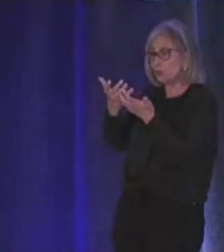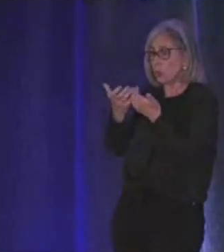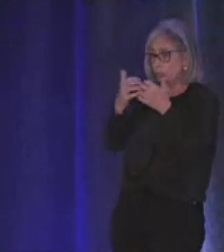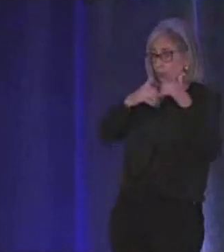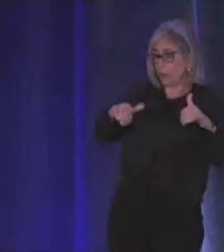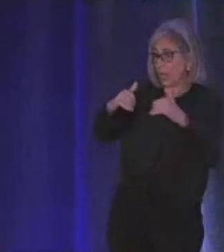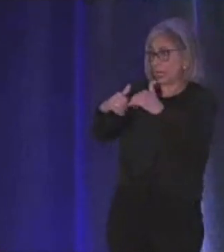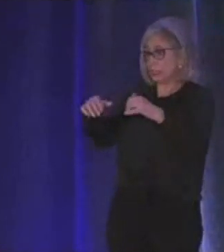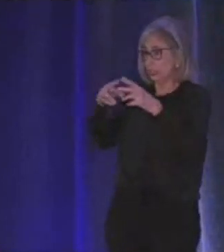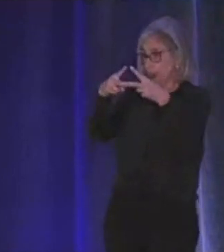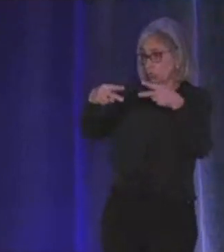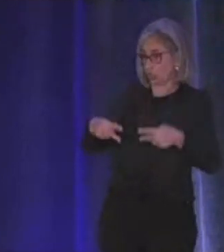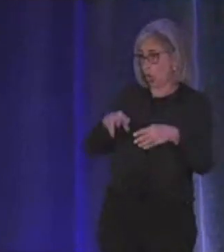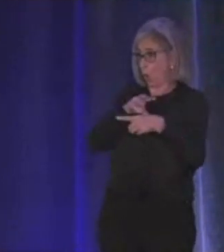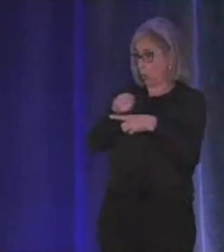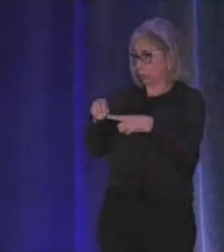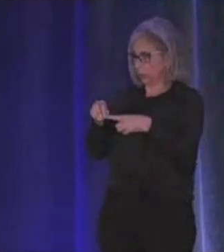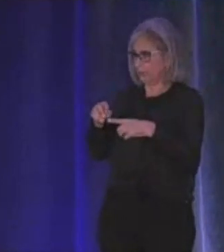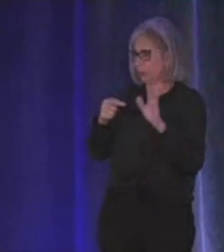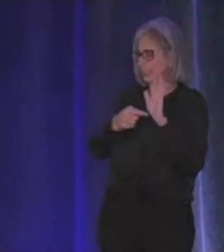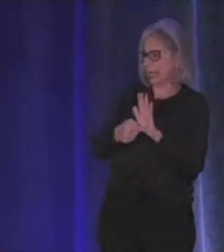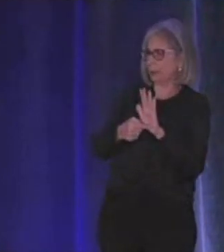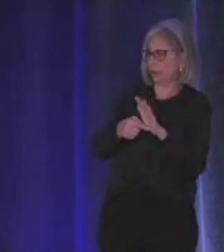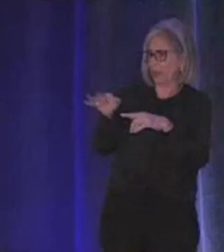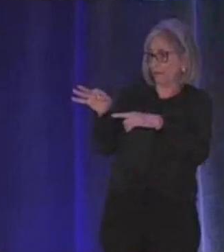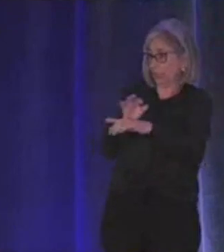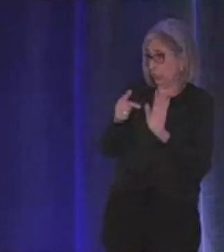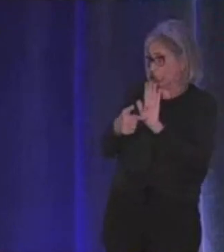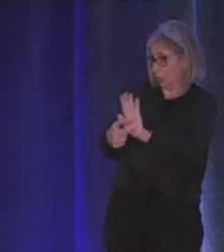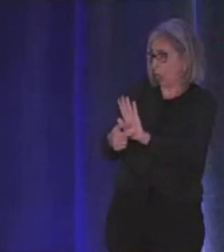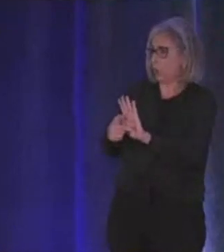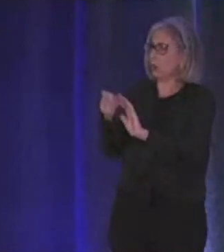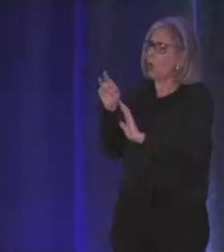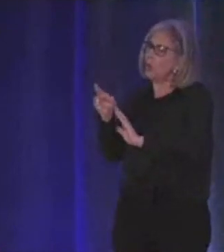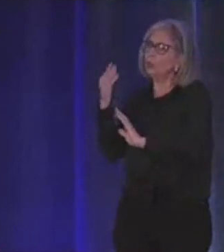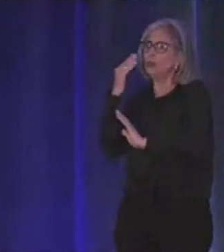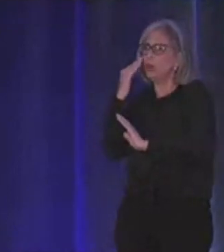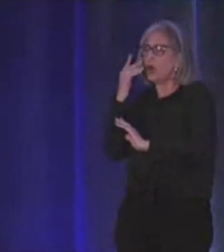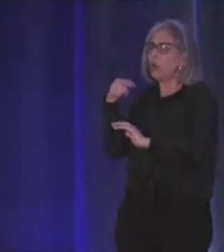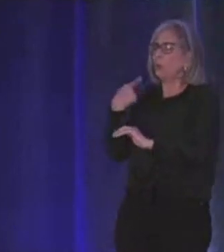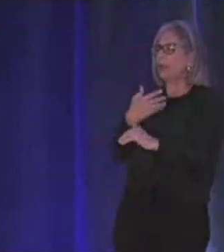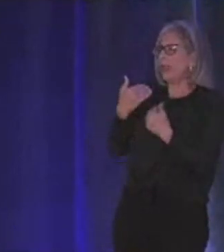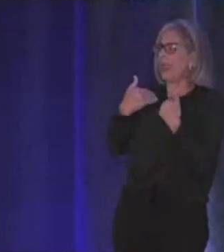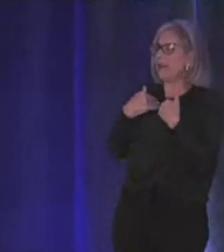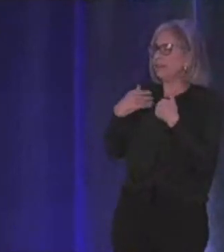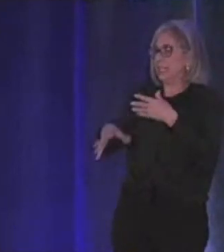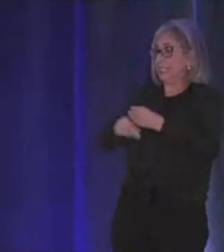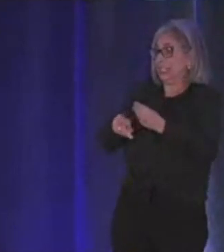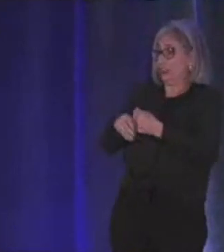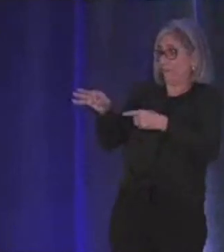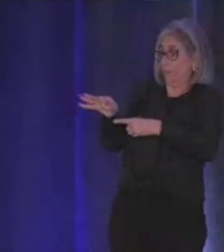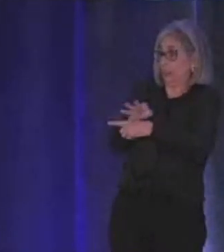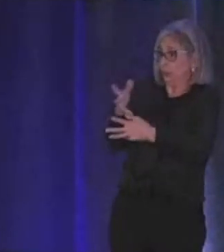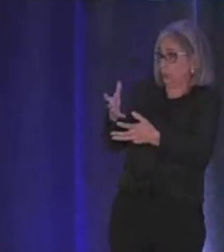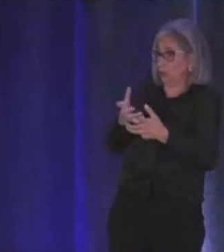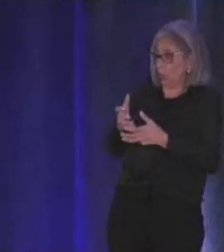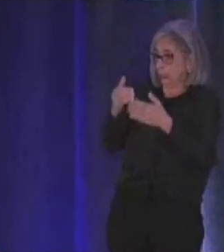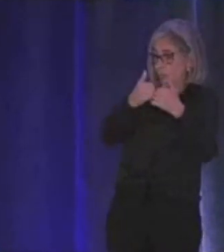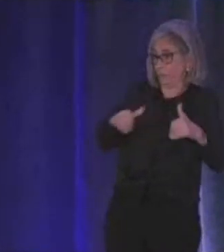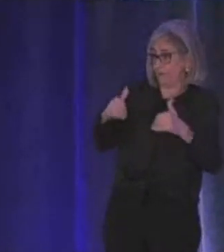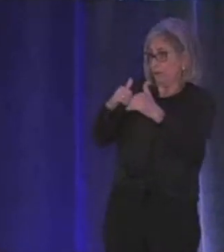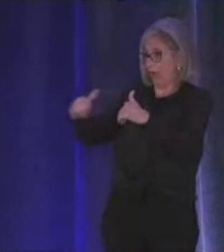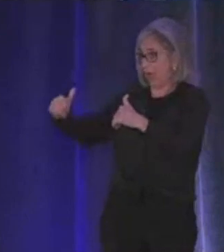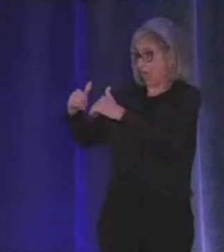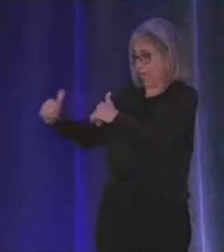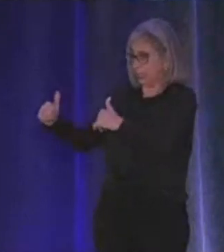up your code. For example, like the features that I showed, or, if you have additional features that you want to divide them up into.